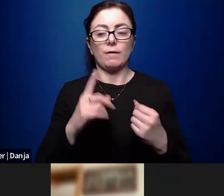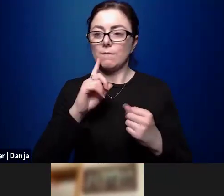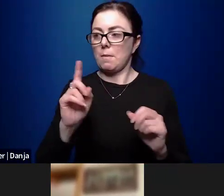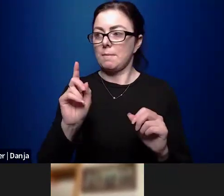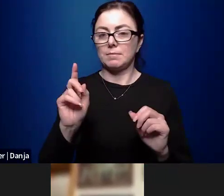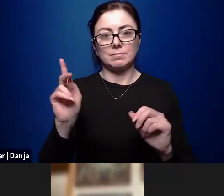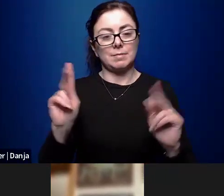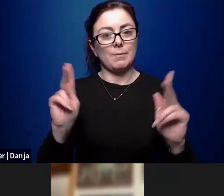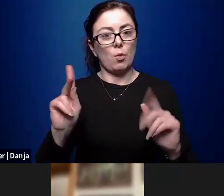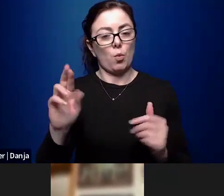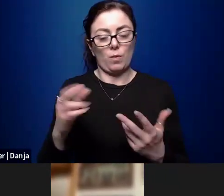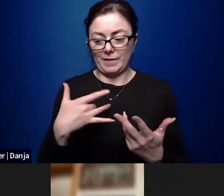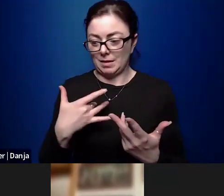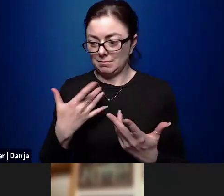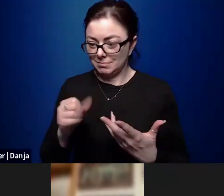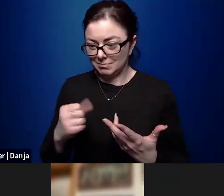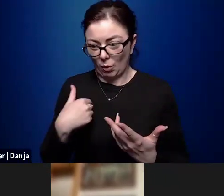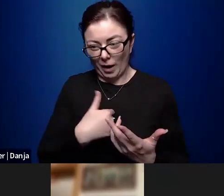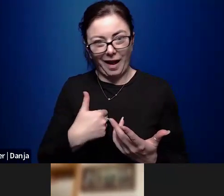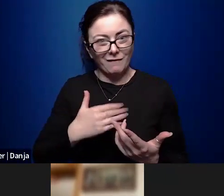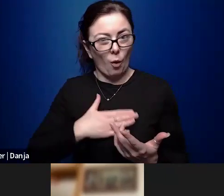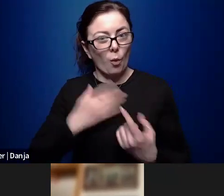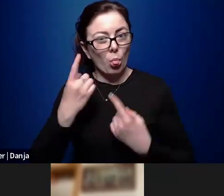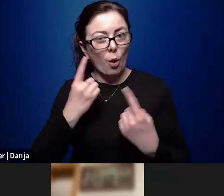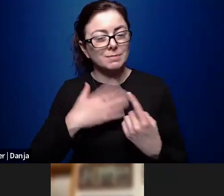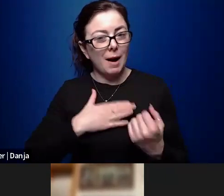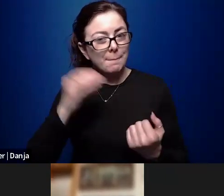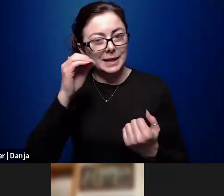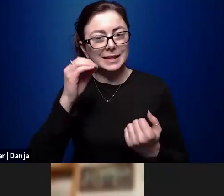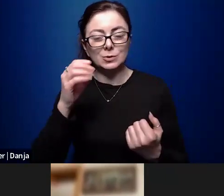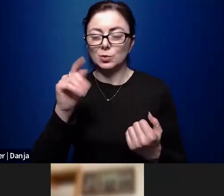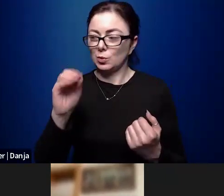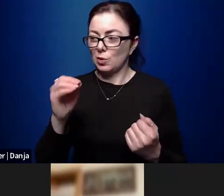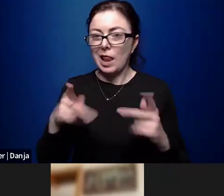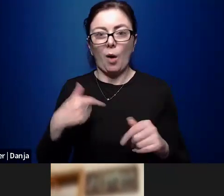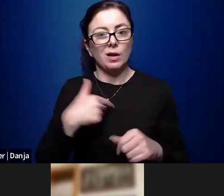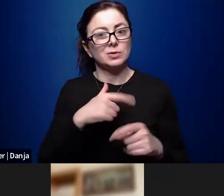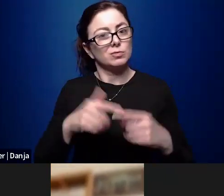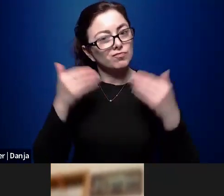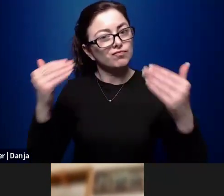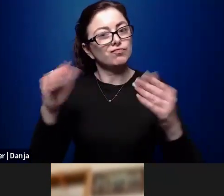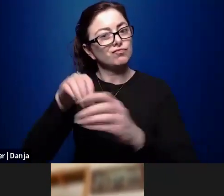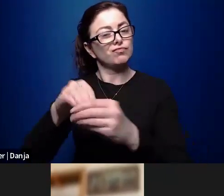say no, you can speak up. So thank you for contributing that. Thank you.